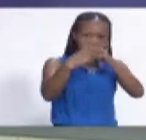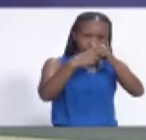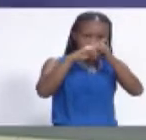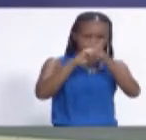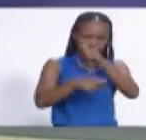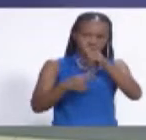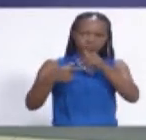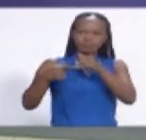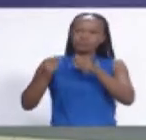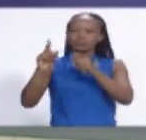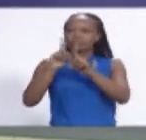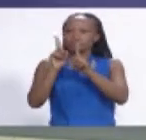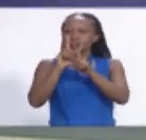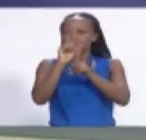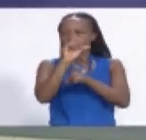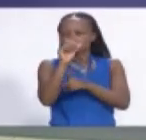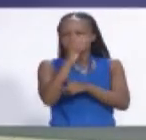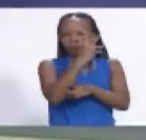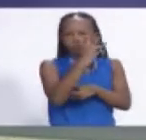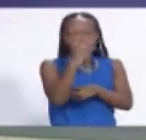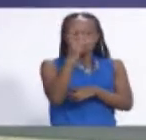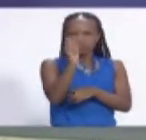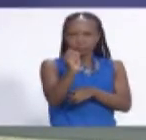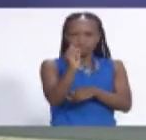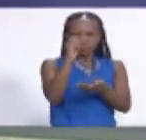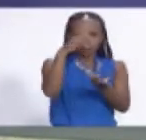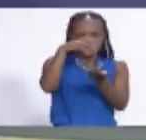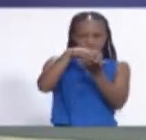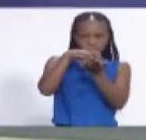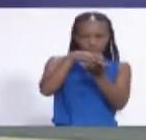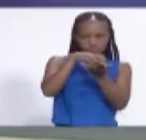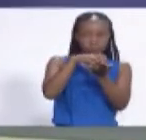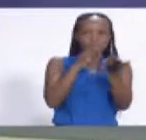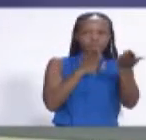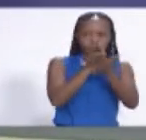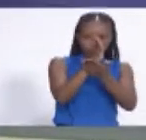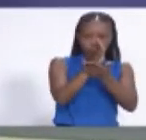137,445, and these are the global confirmed cases of coronavirus.